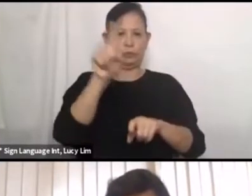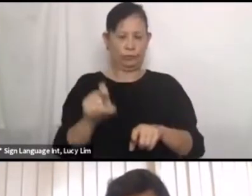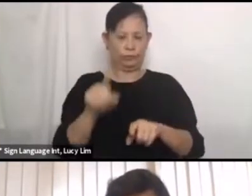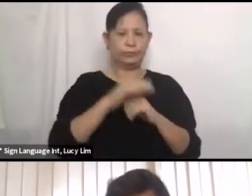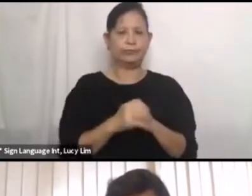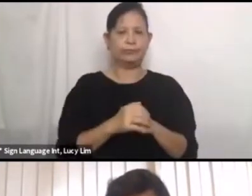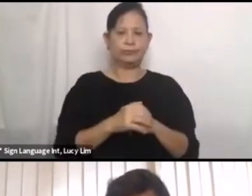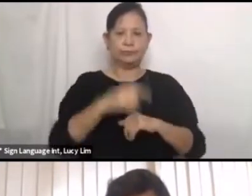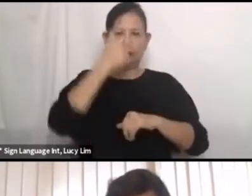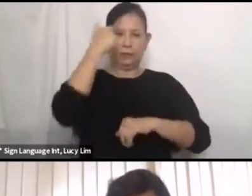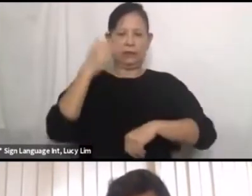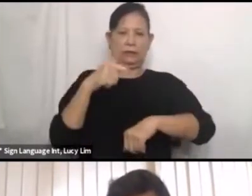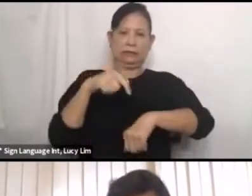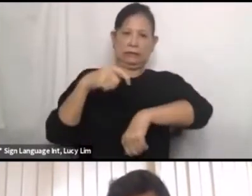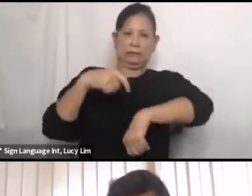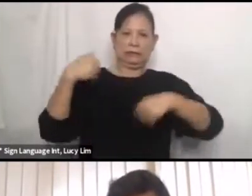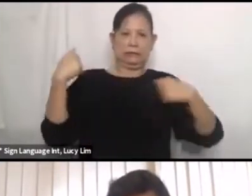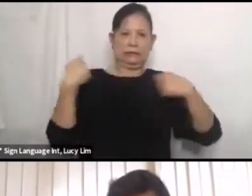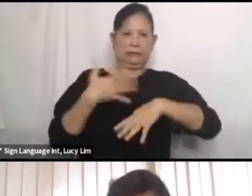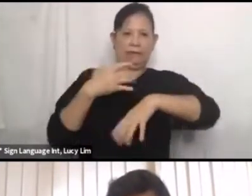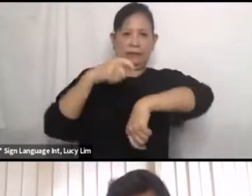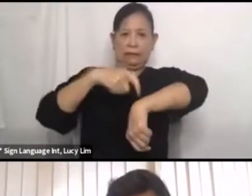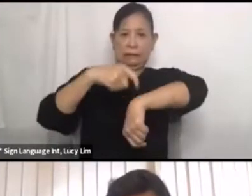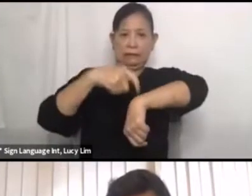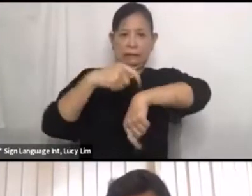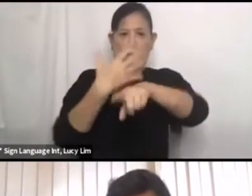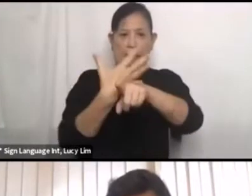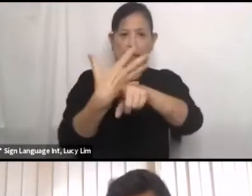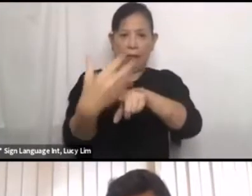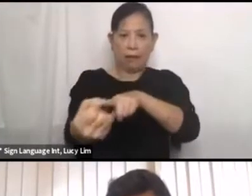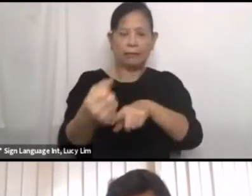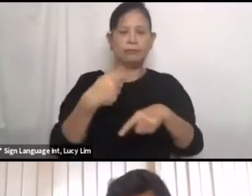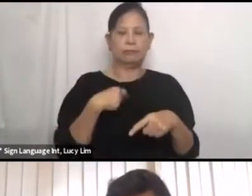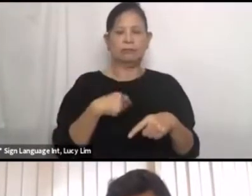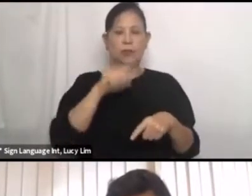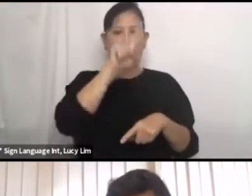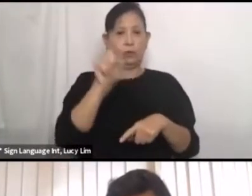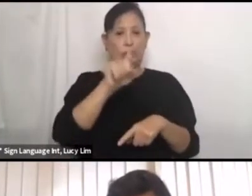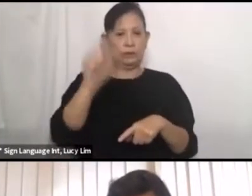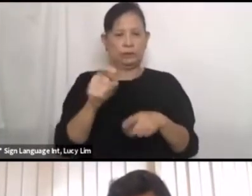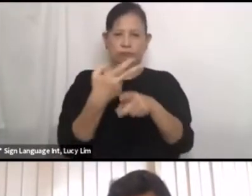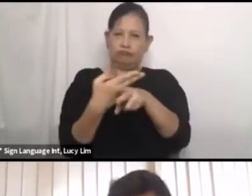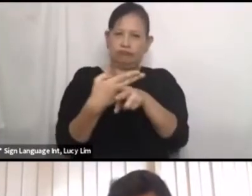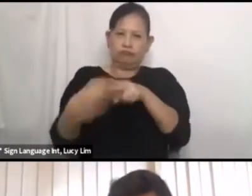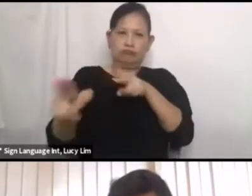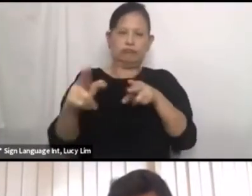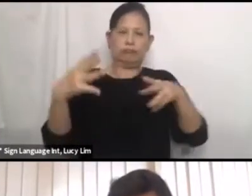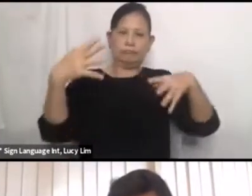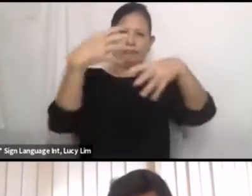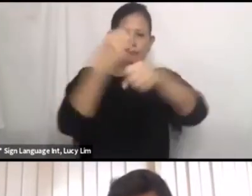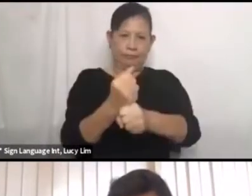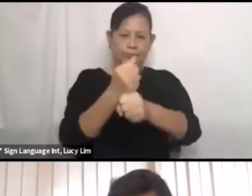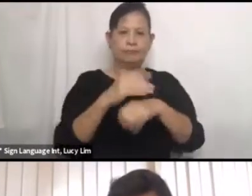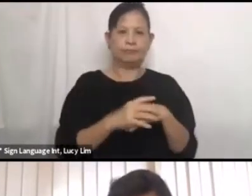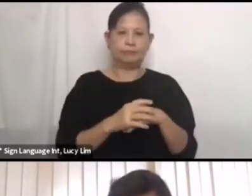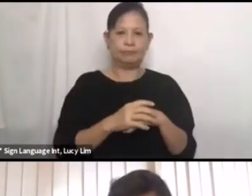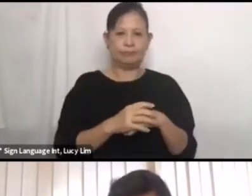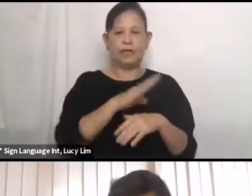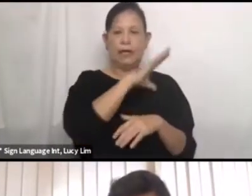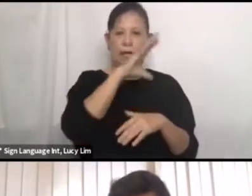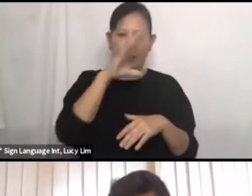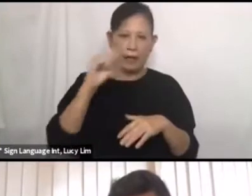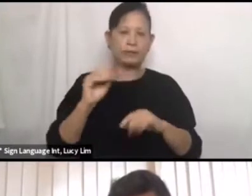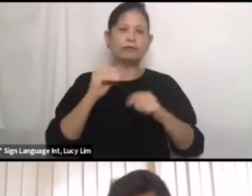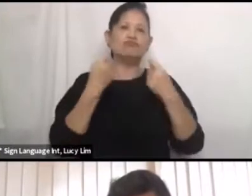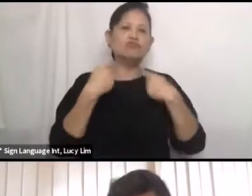of time, please keep your questions and comments brief and precise, and we will try to take up as many